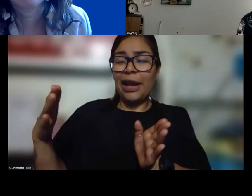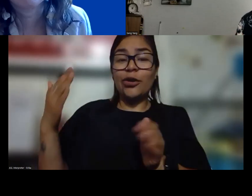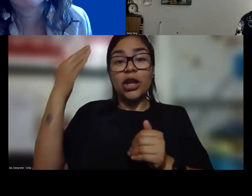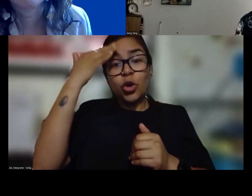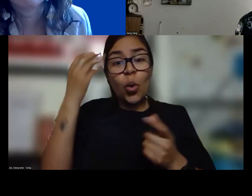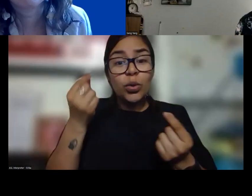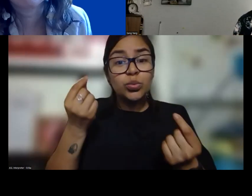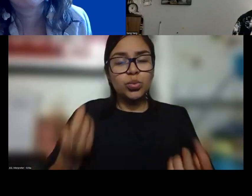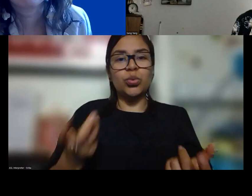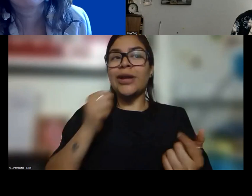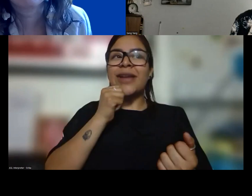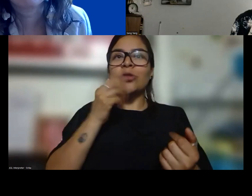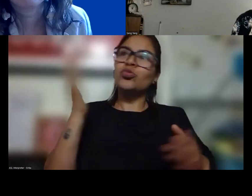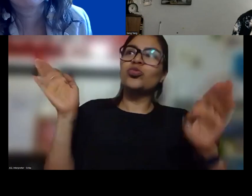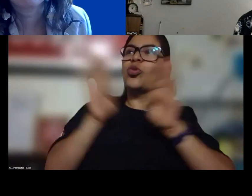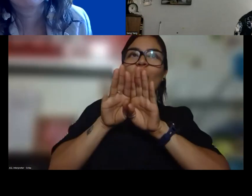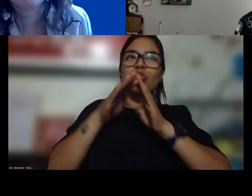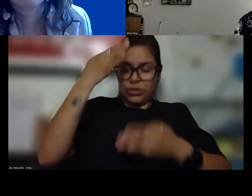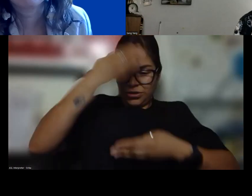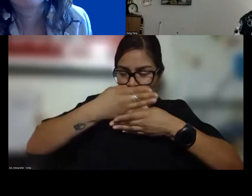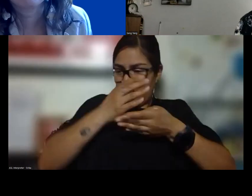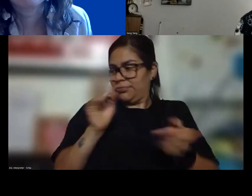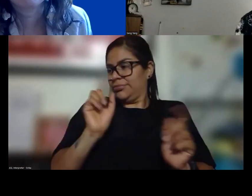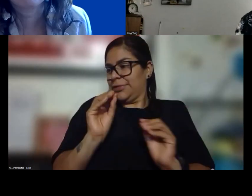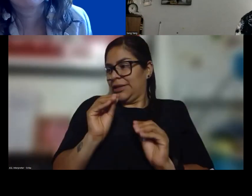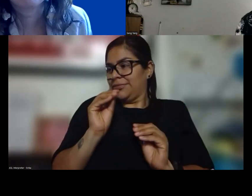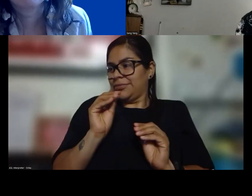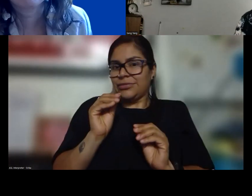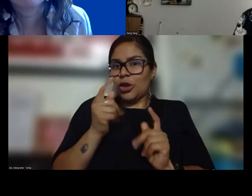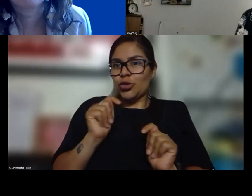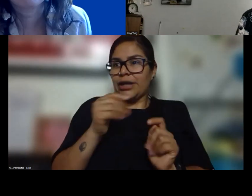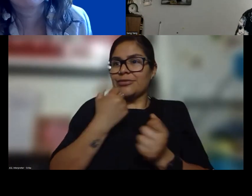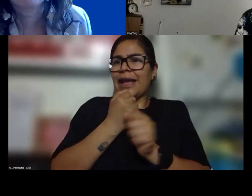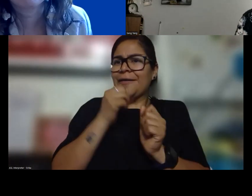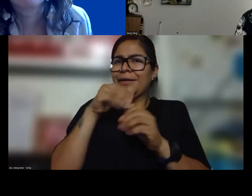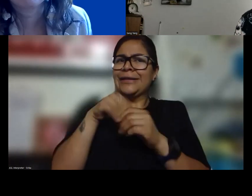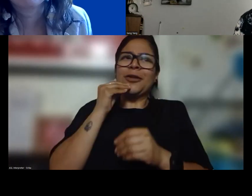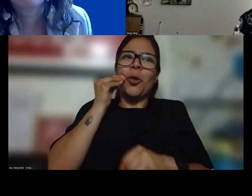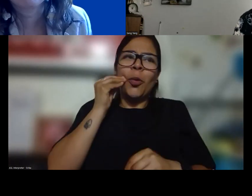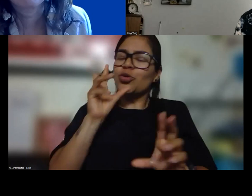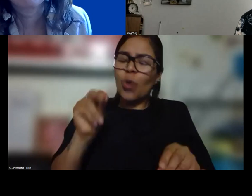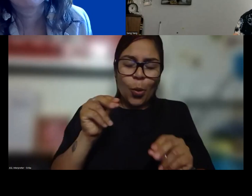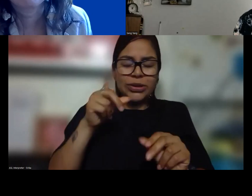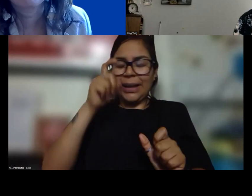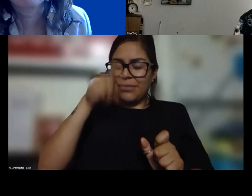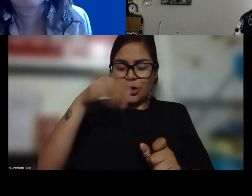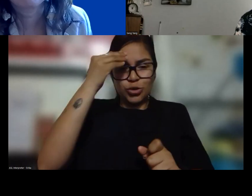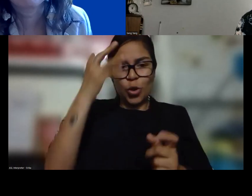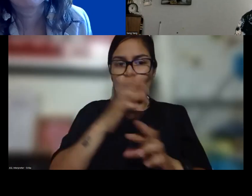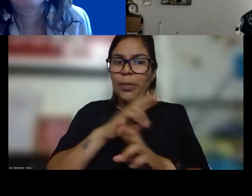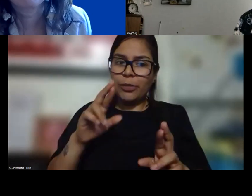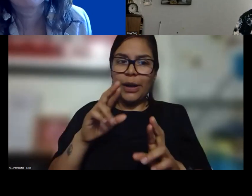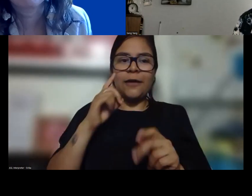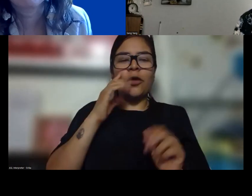the smoke is really something too, regarding to the smoke, back to where we came from, where we talk to our elderly, educate to them